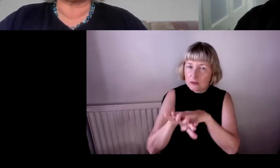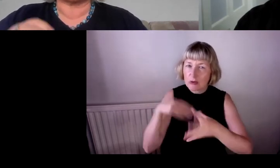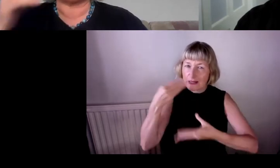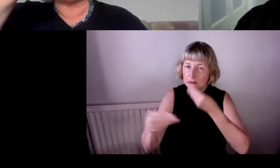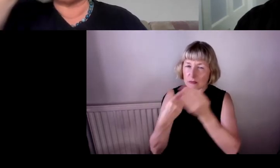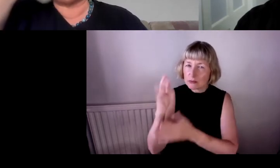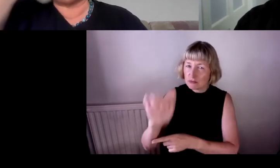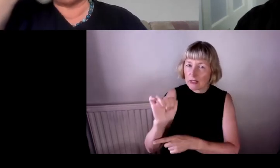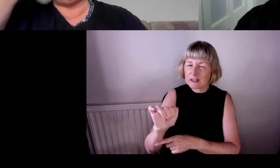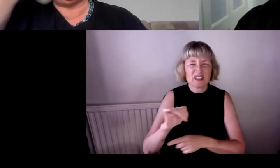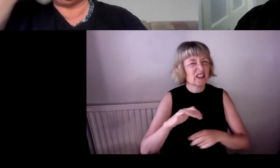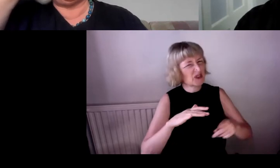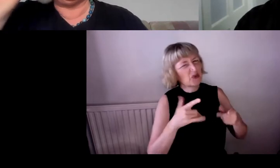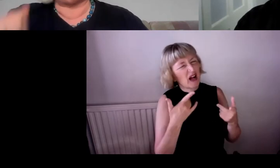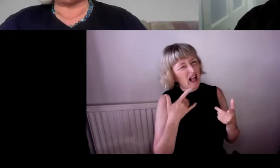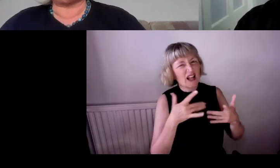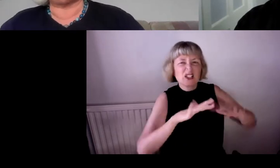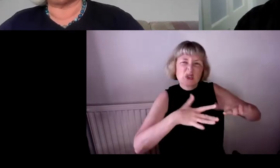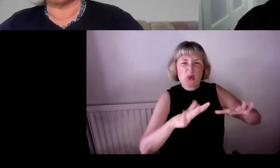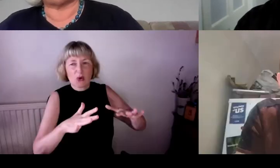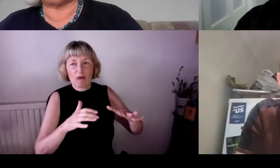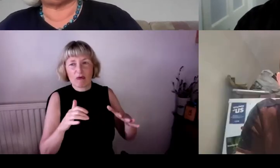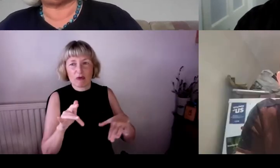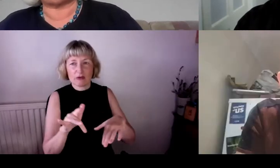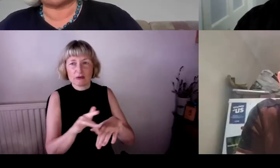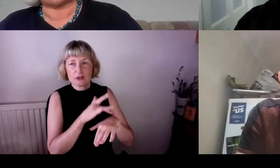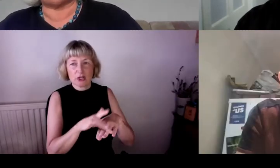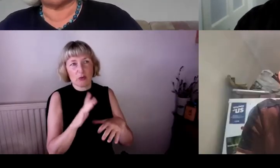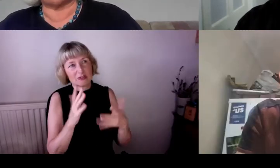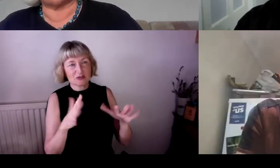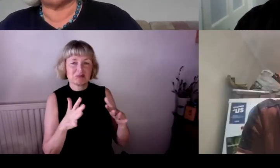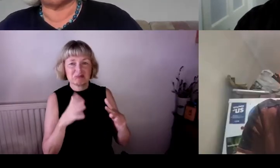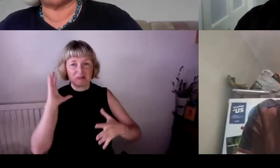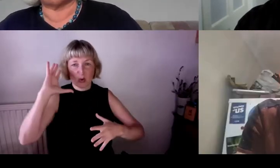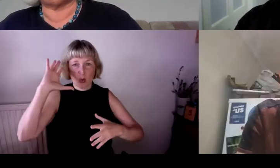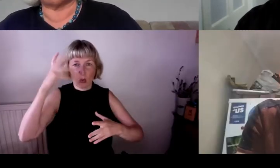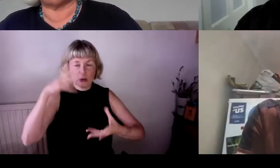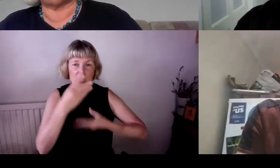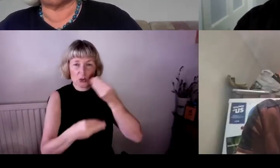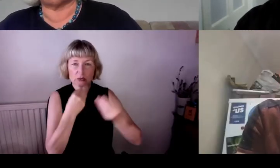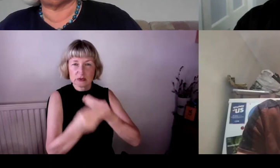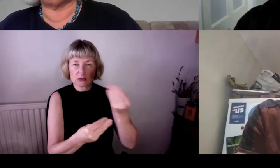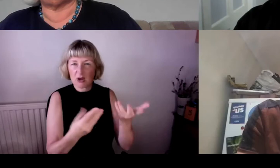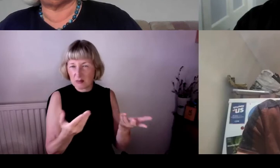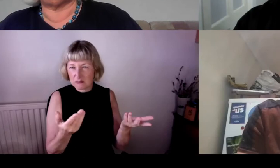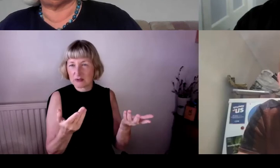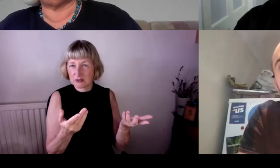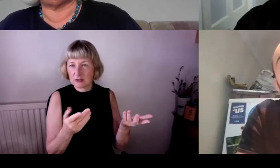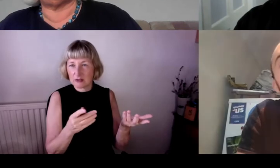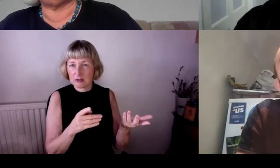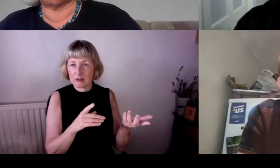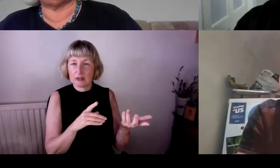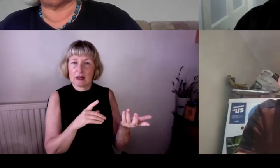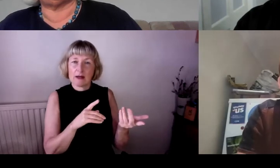Well, kind of. The show sort of almost is audio described, but we did also have, so I worked with Stuart, who you